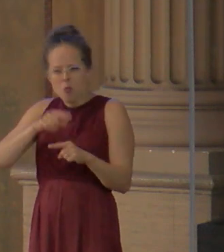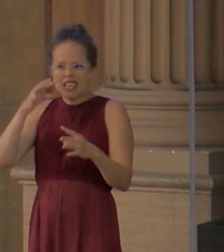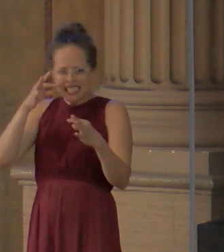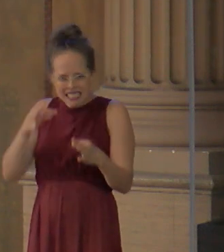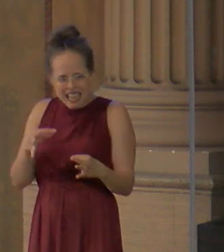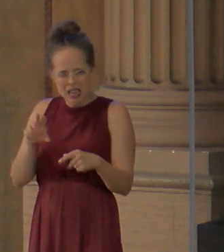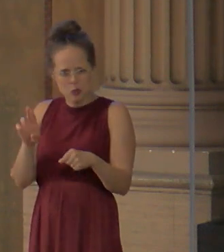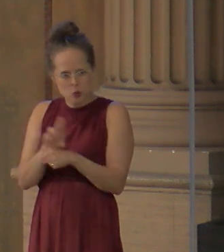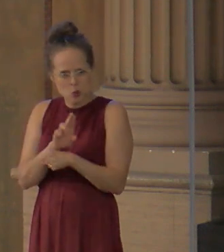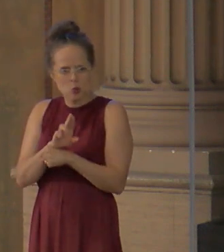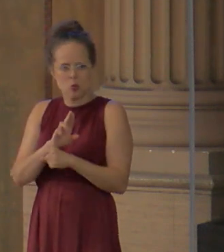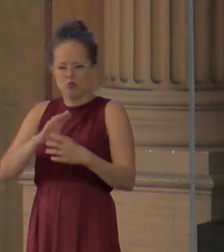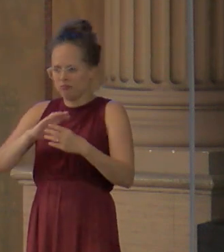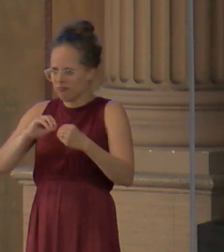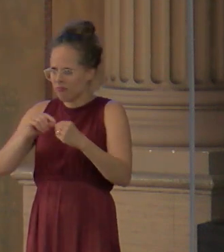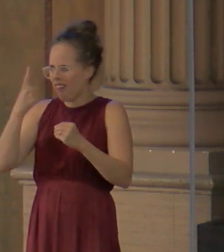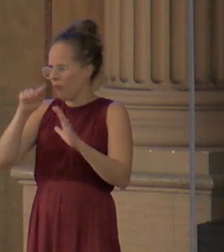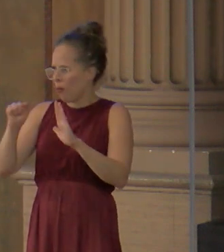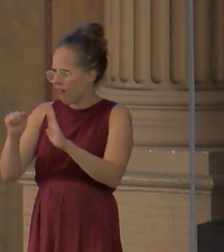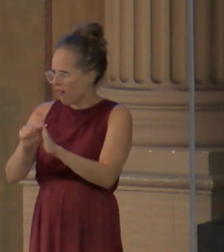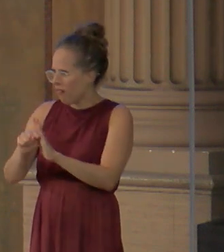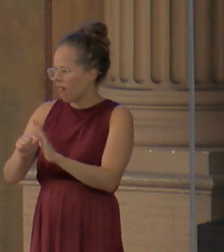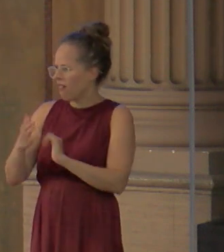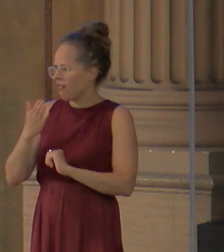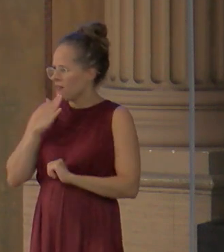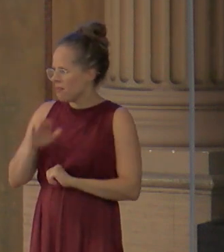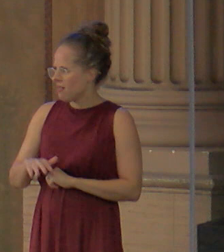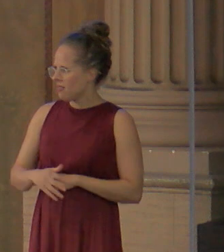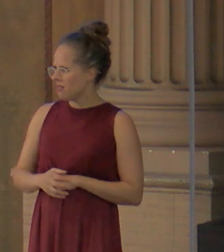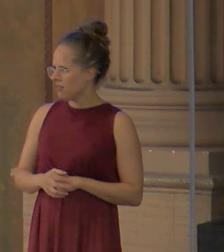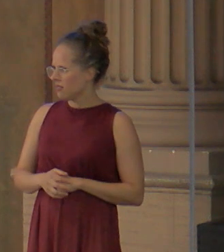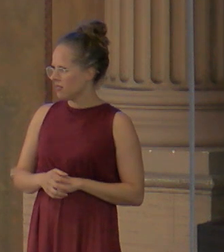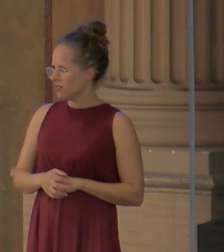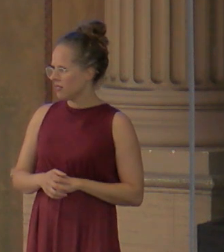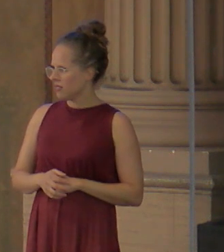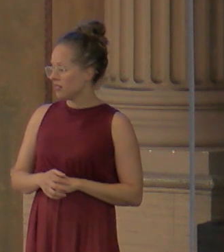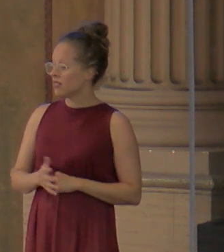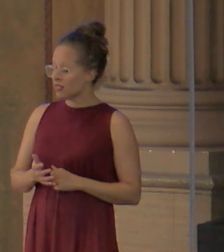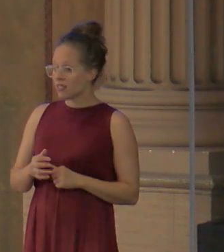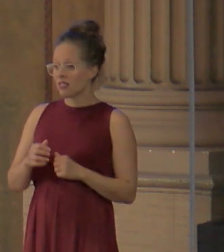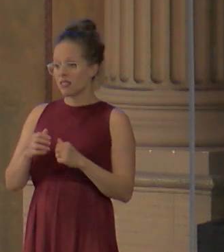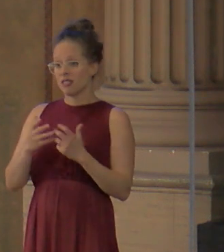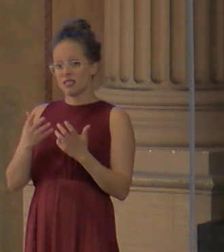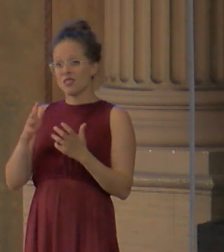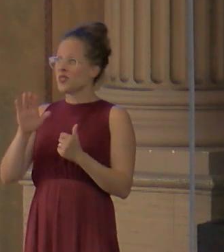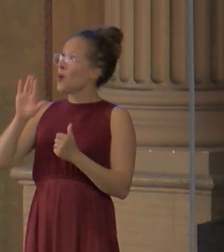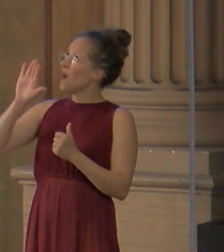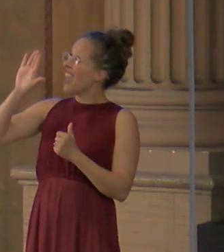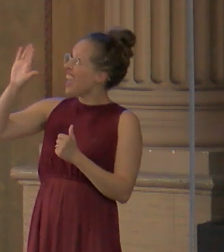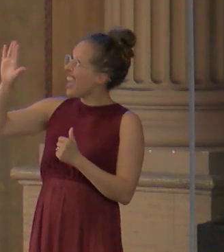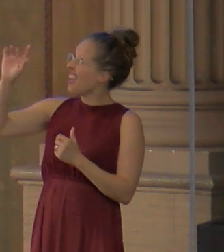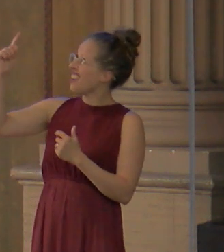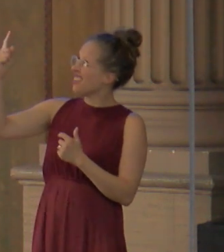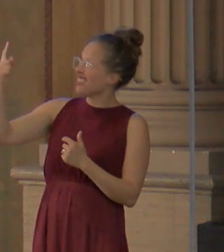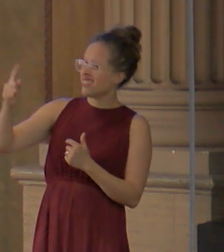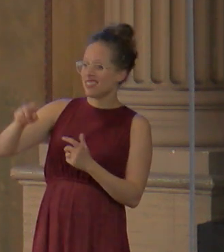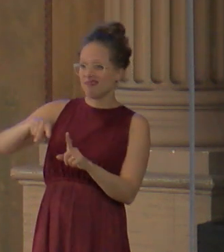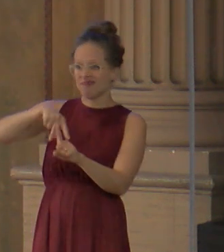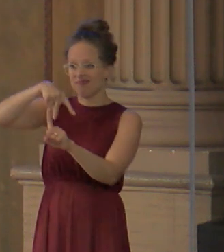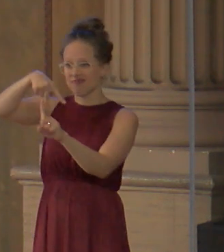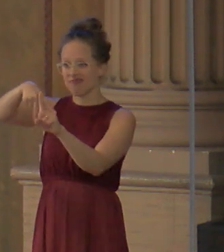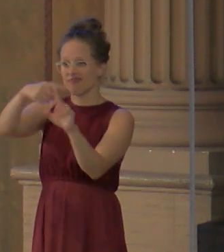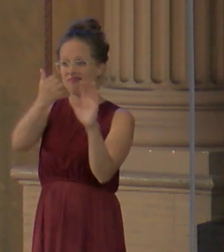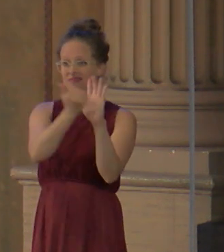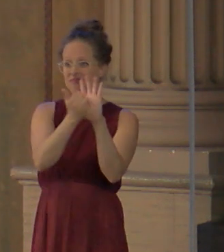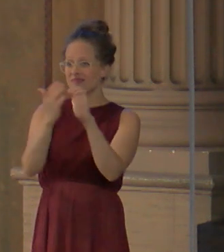we know now the good news of the gospel, that by faith in his finished work, we actually have our sin forgiven, and his righteousness is actually given to us